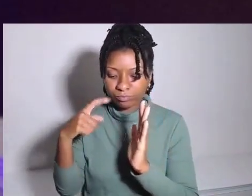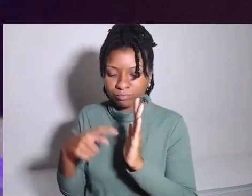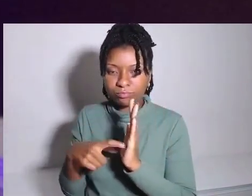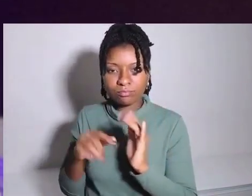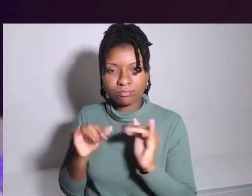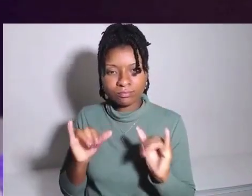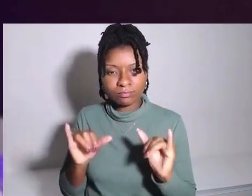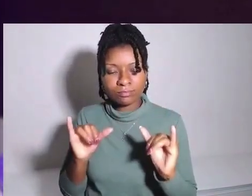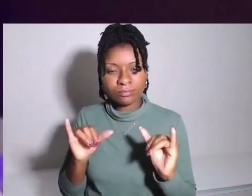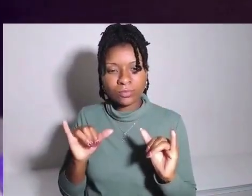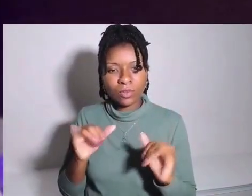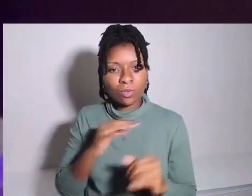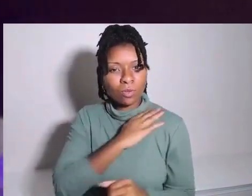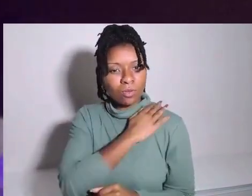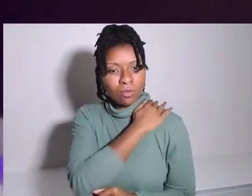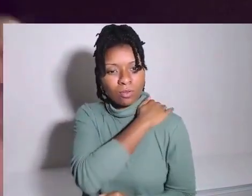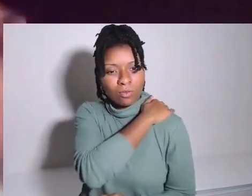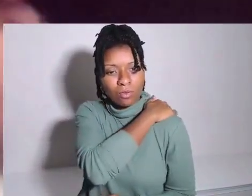Notice your shoulders.